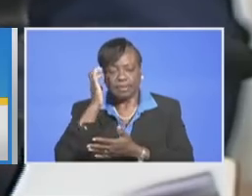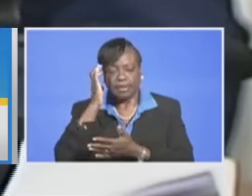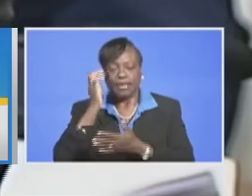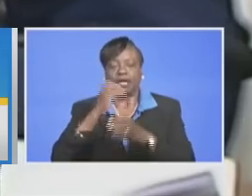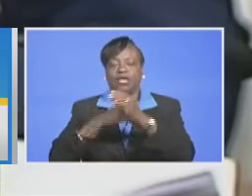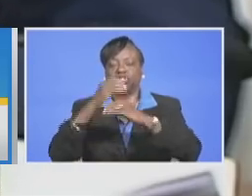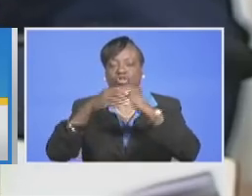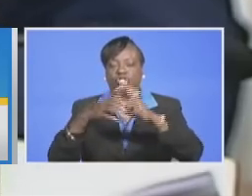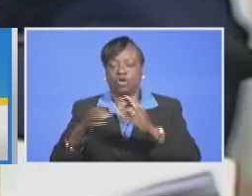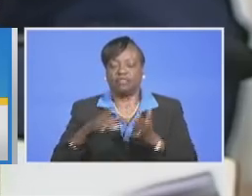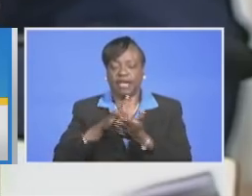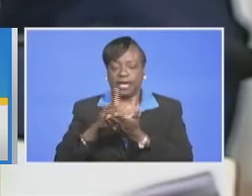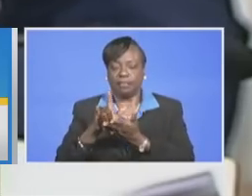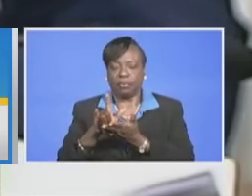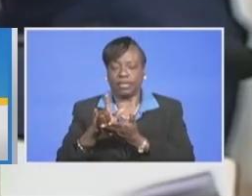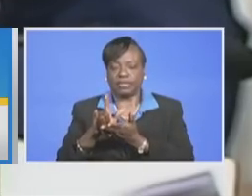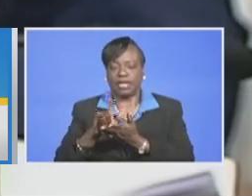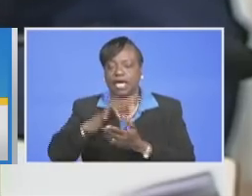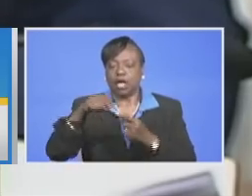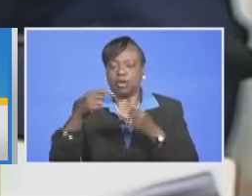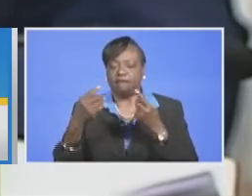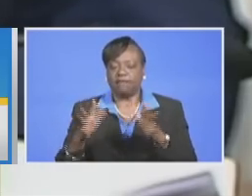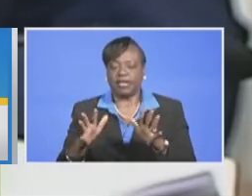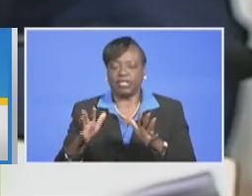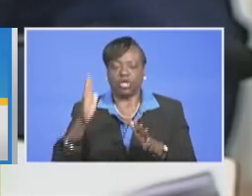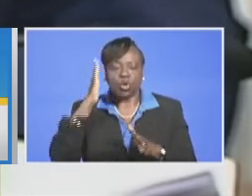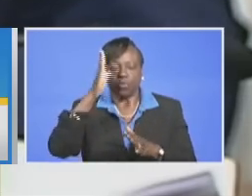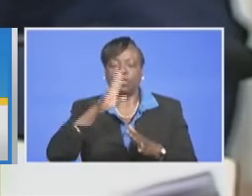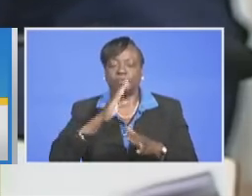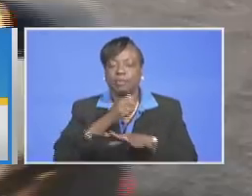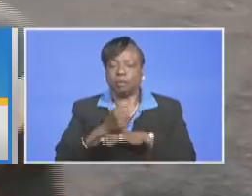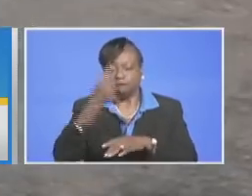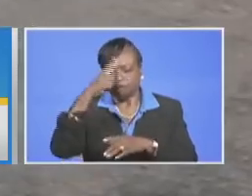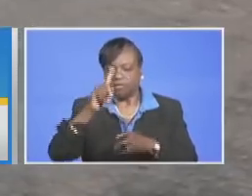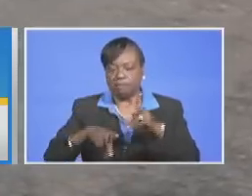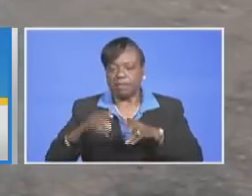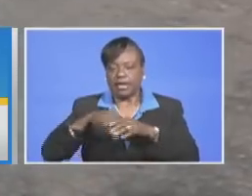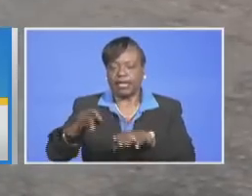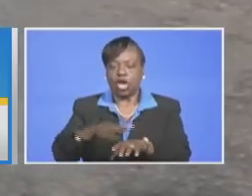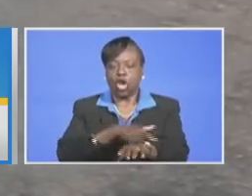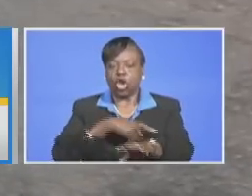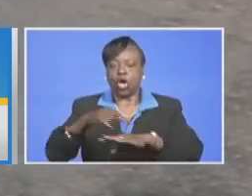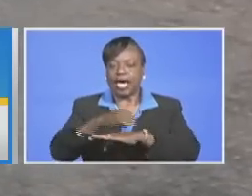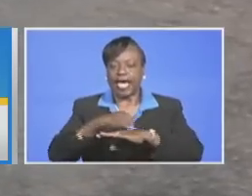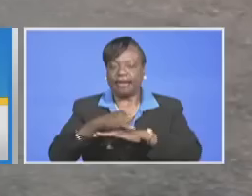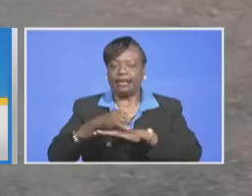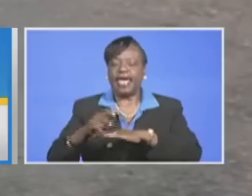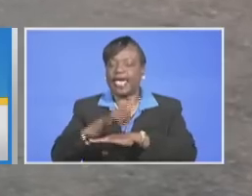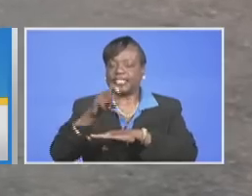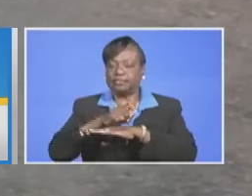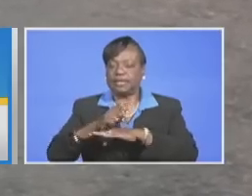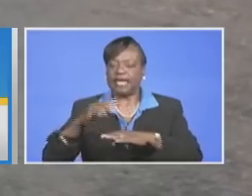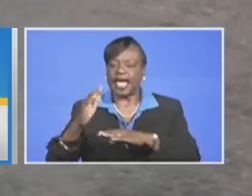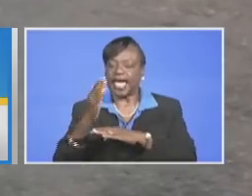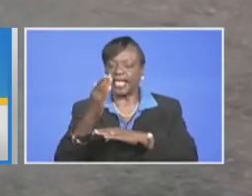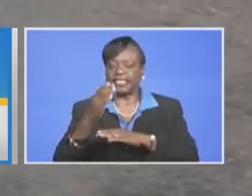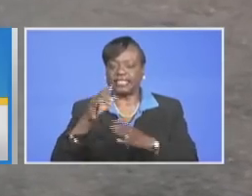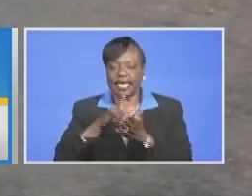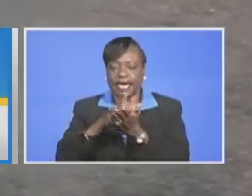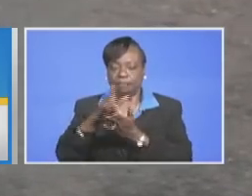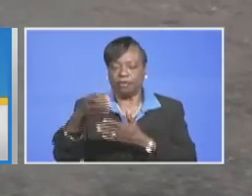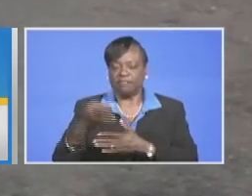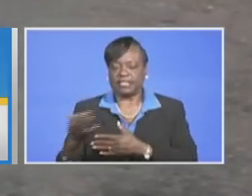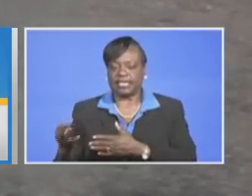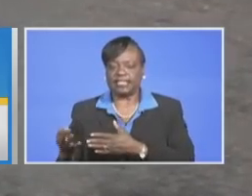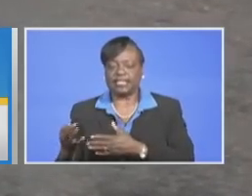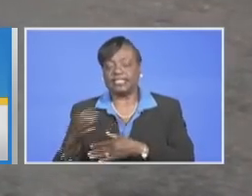airport that, when completed, will be appropriate for the people of Long Island. Exuma needs enhanced airport facilities,